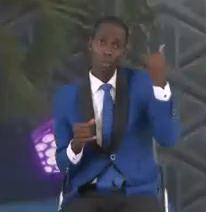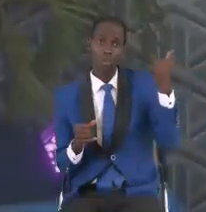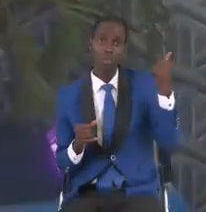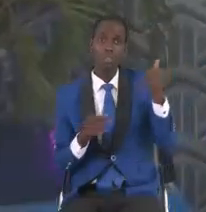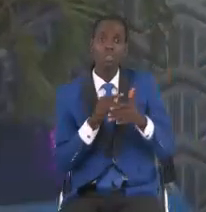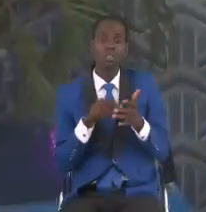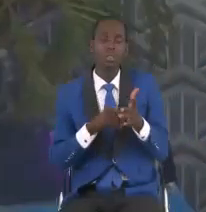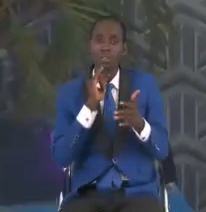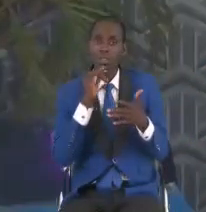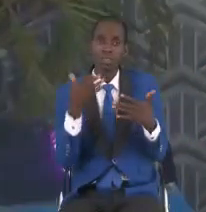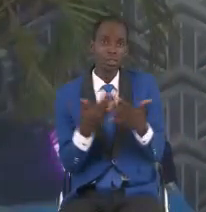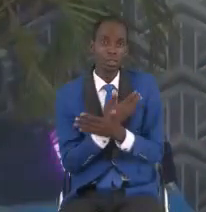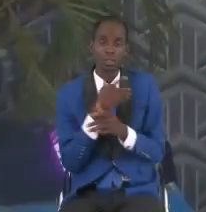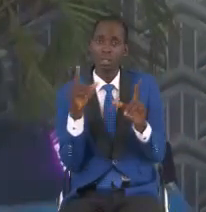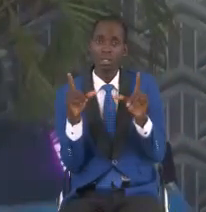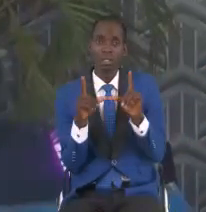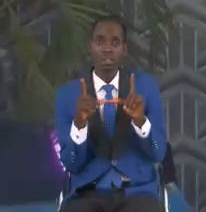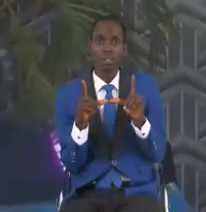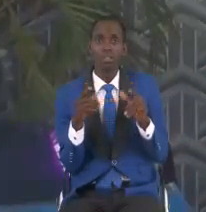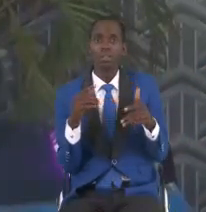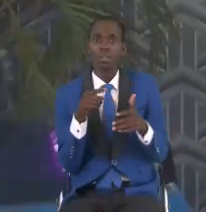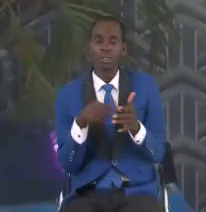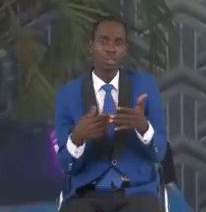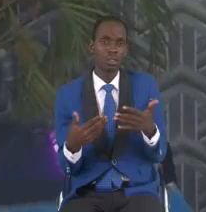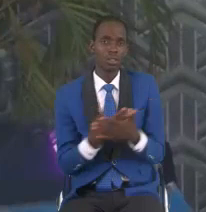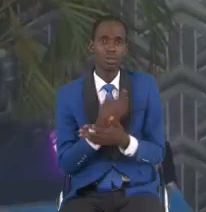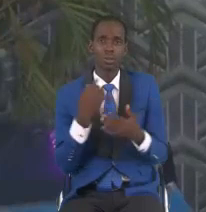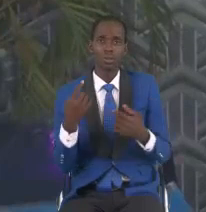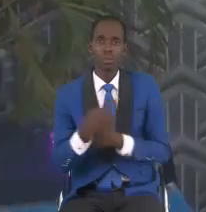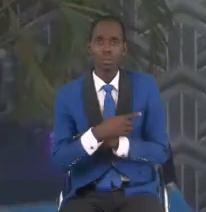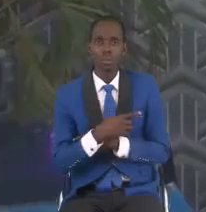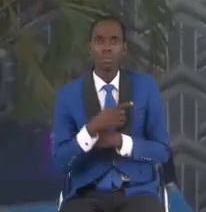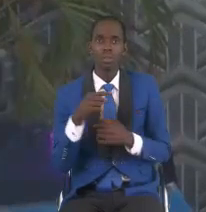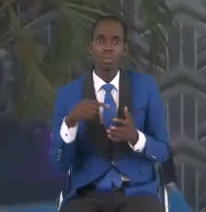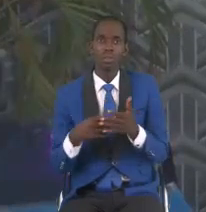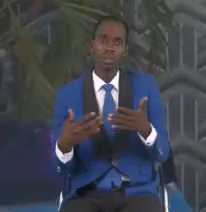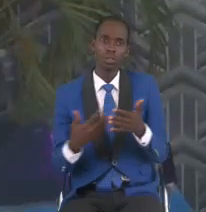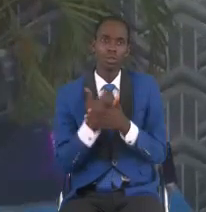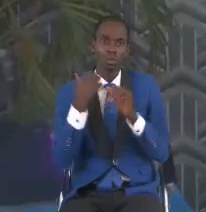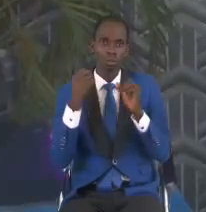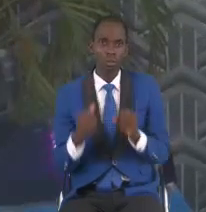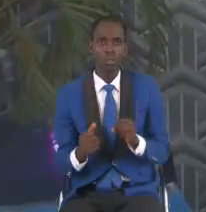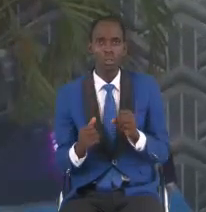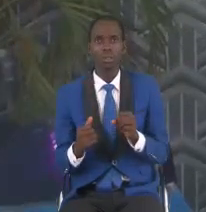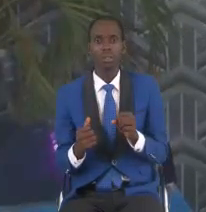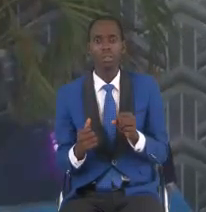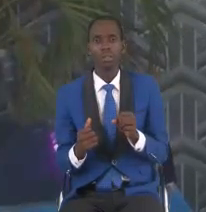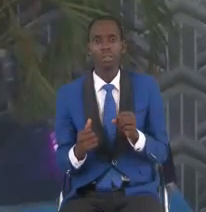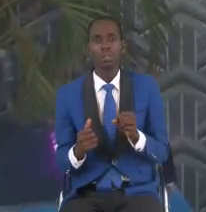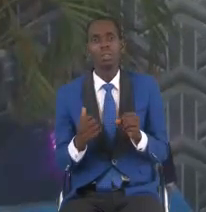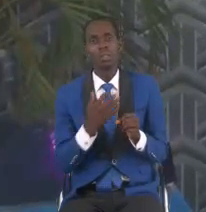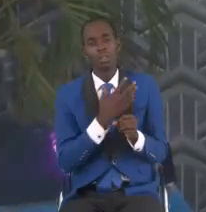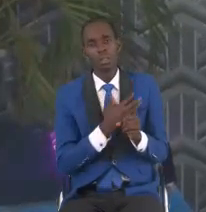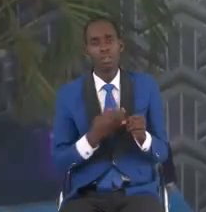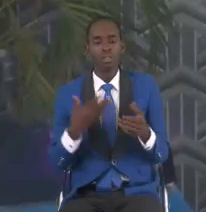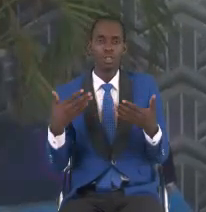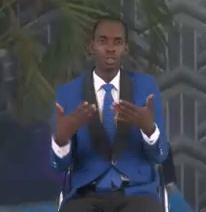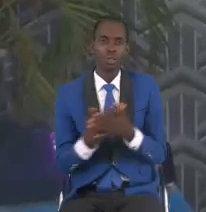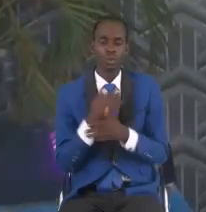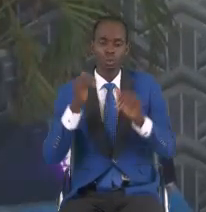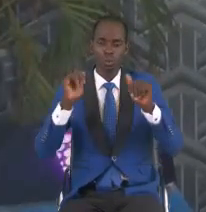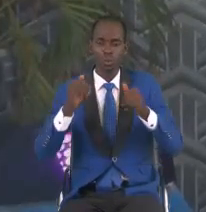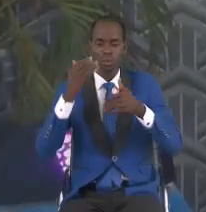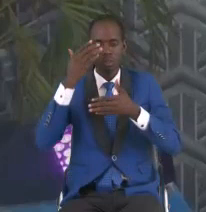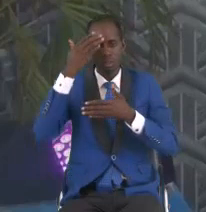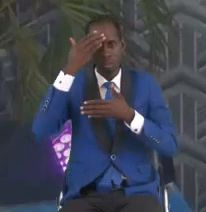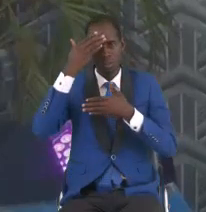level. There's a new day. There's a new power. And here are new possibilities ahead of me. And